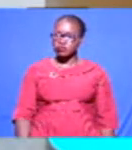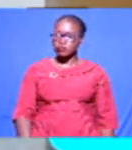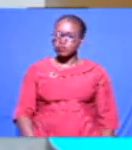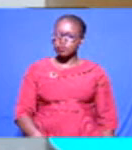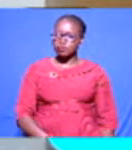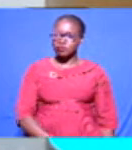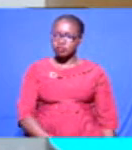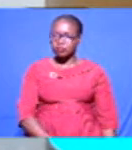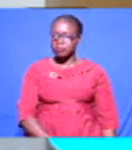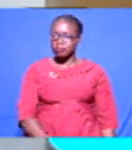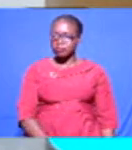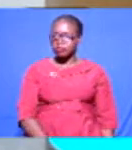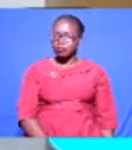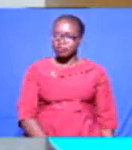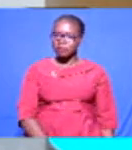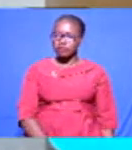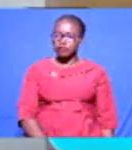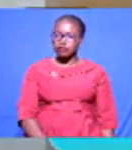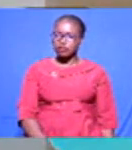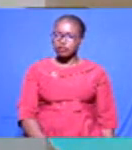Have a good night.